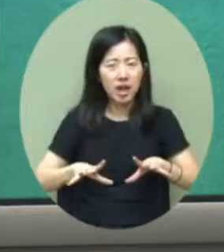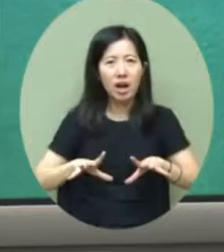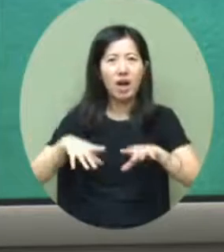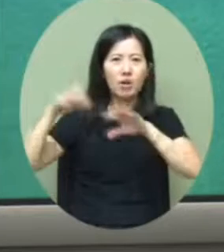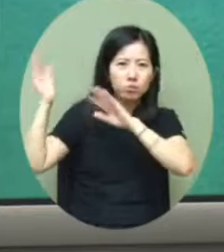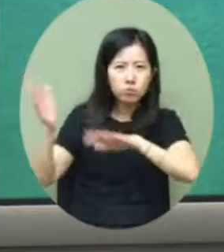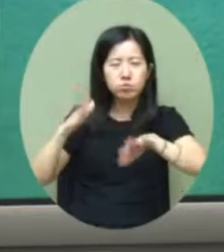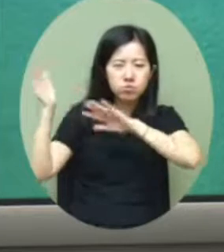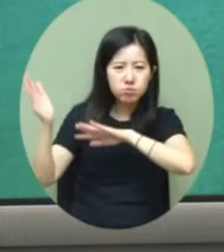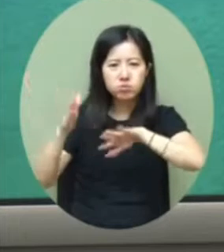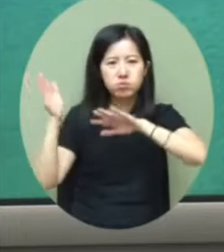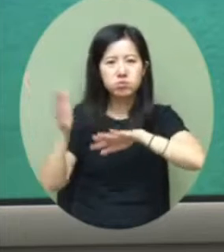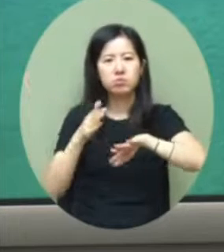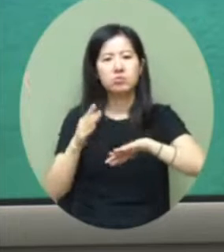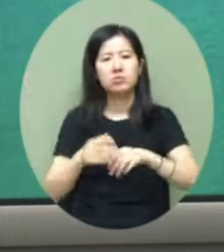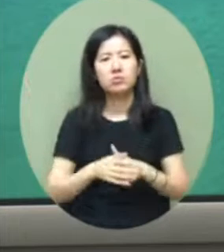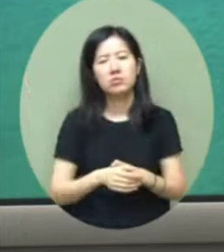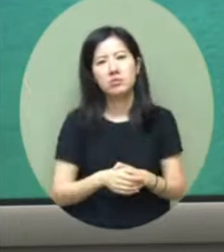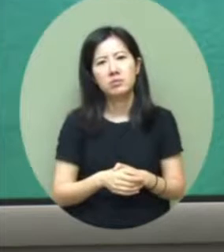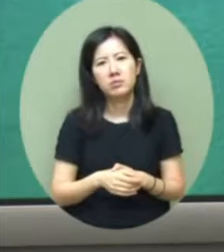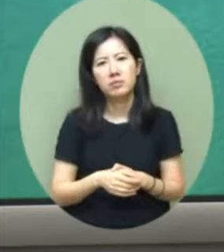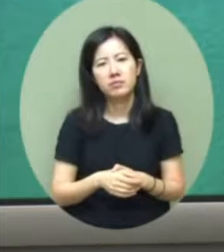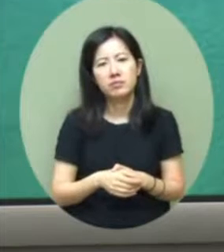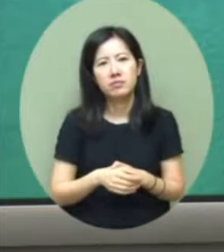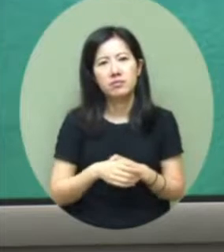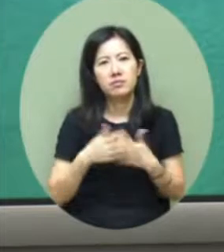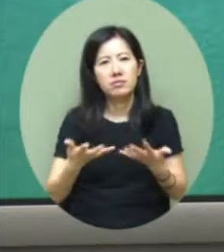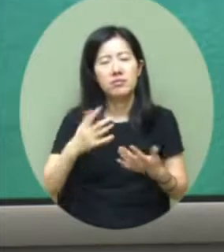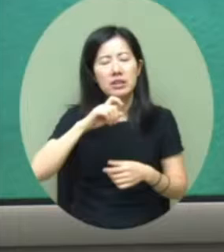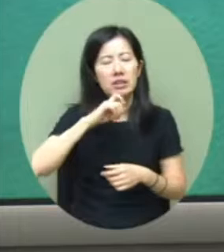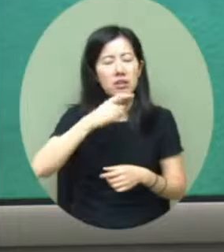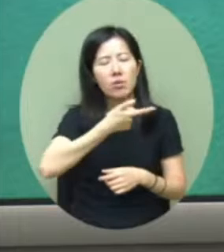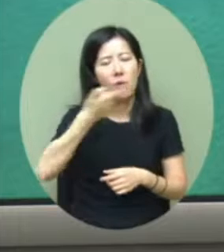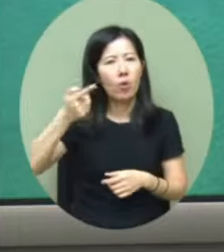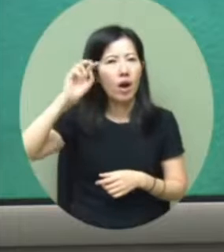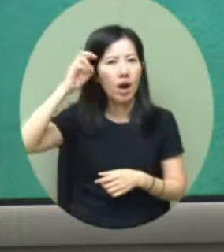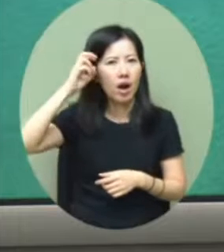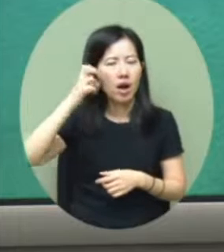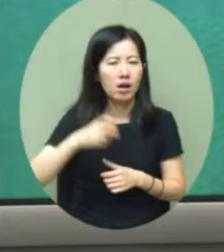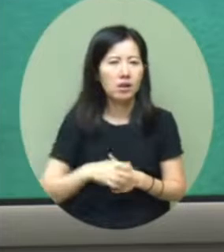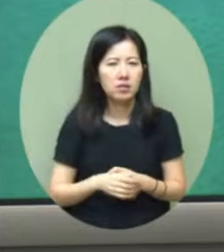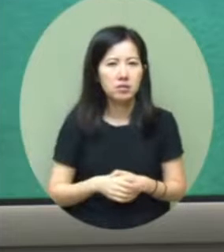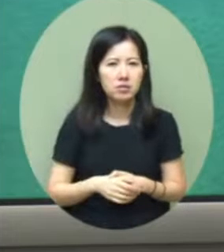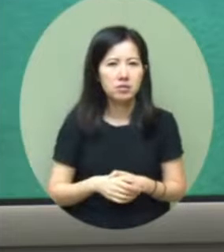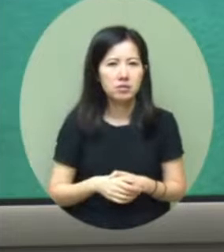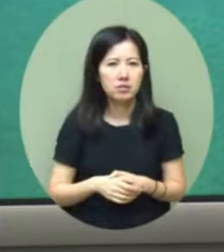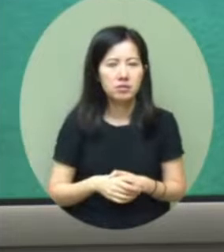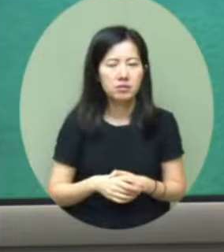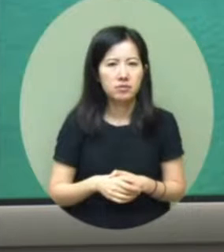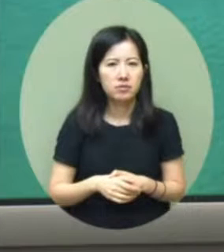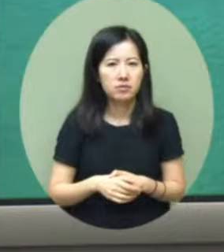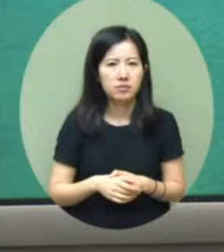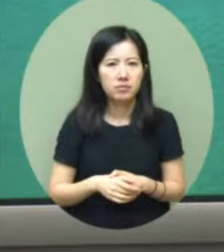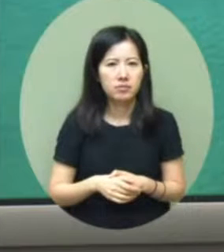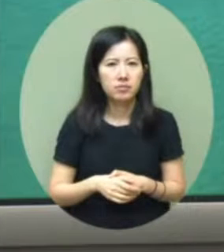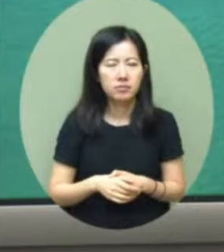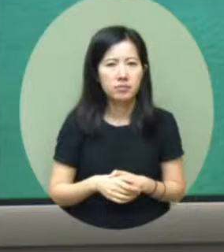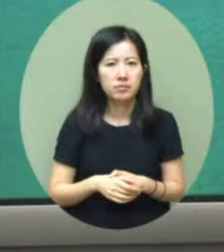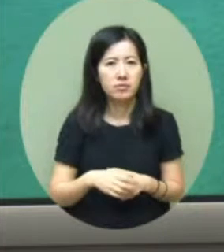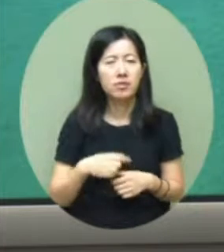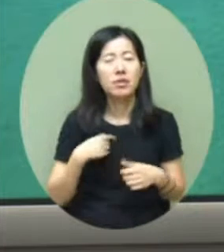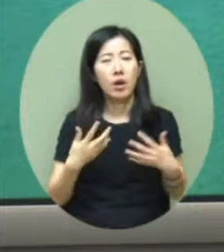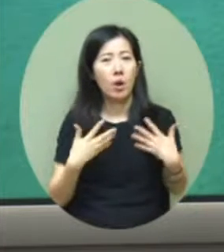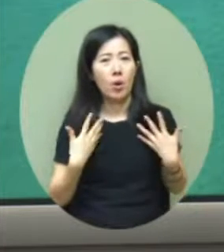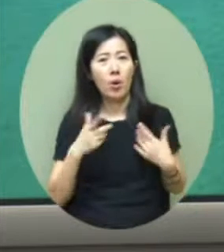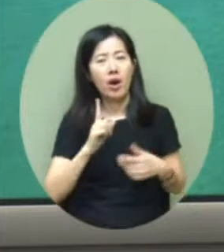studied and planned. What I'm pleased to see is the Chief Secretary has made